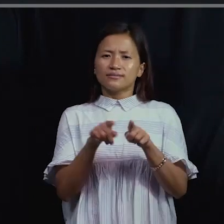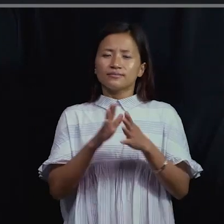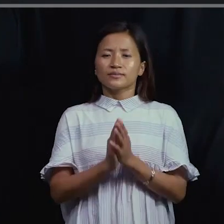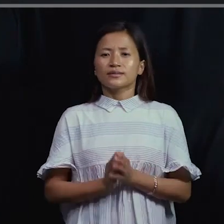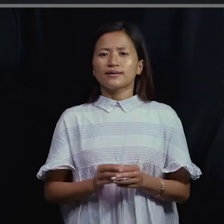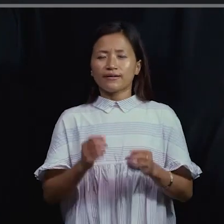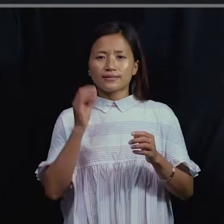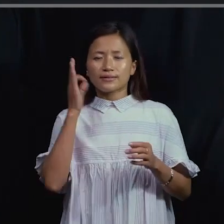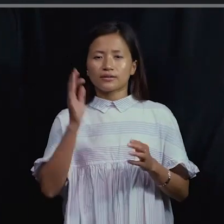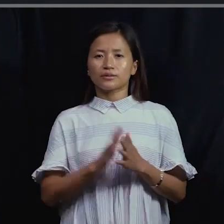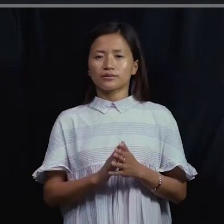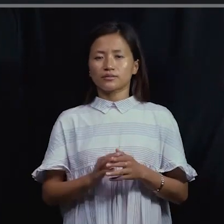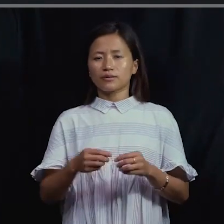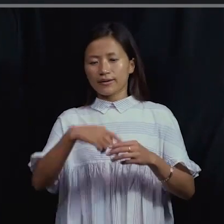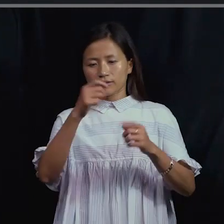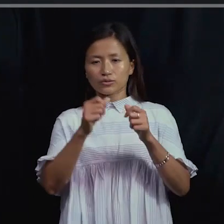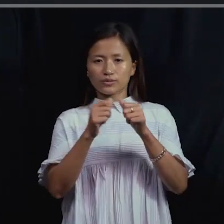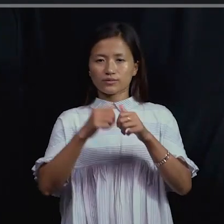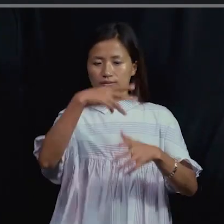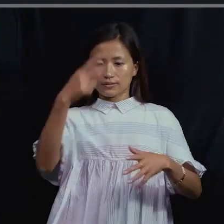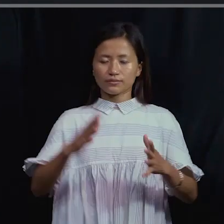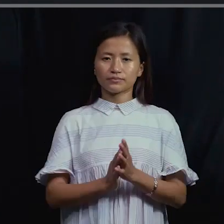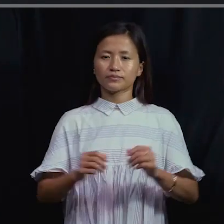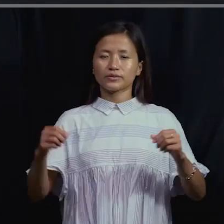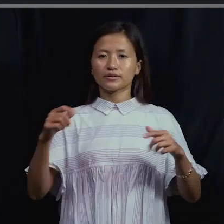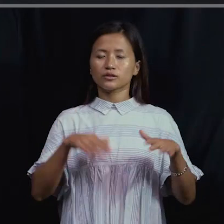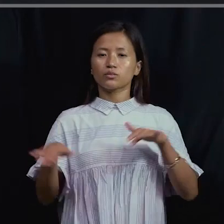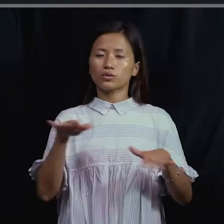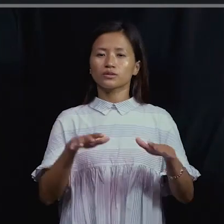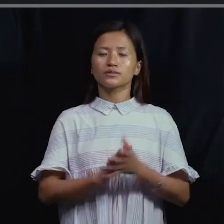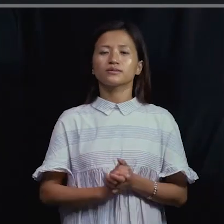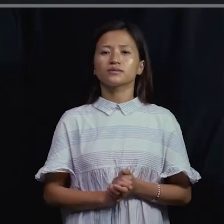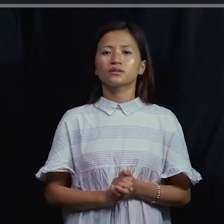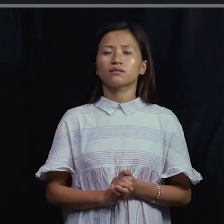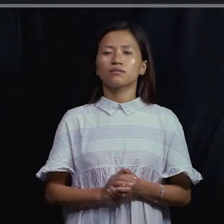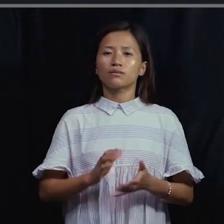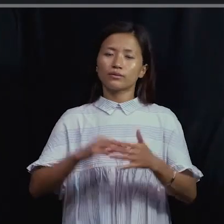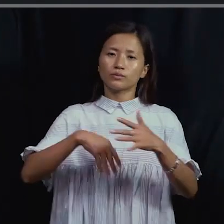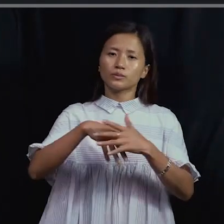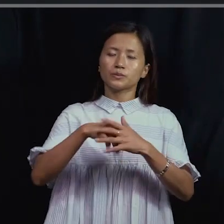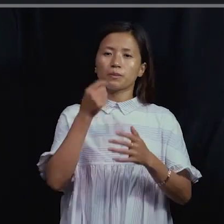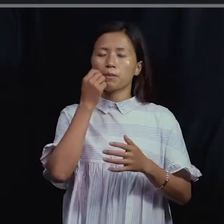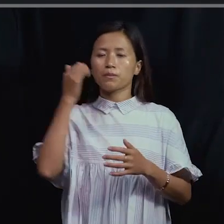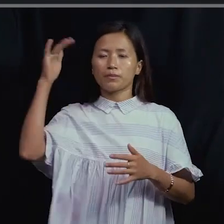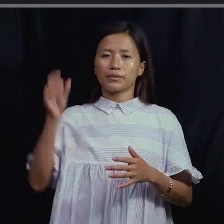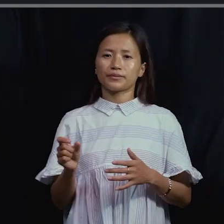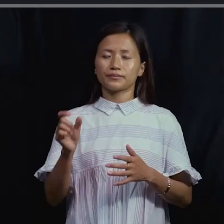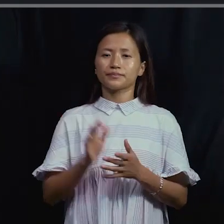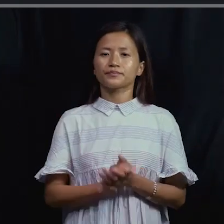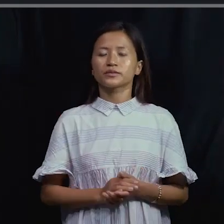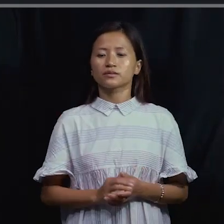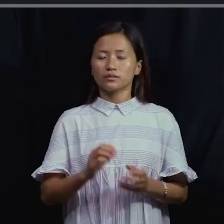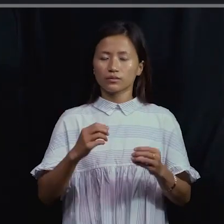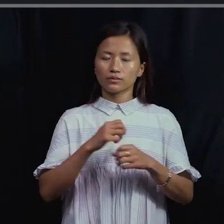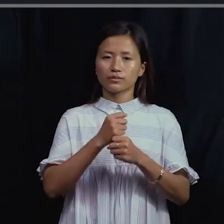favorite actor or their sportsman, right? So they try to create an image for